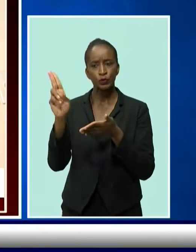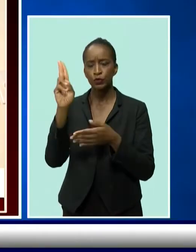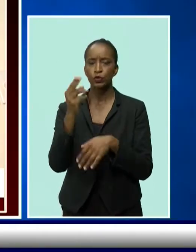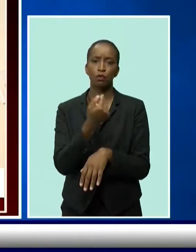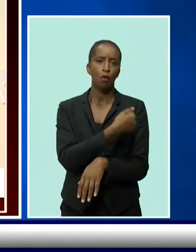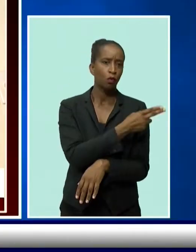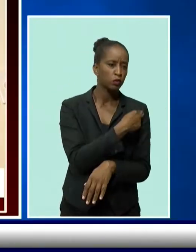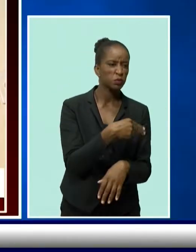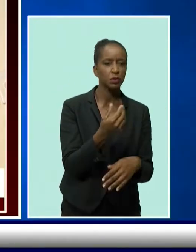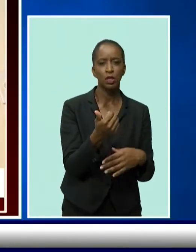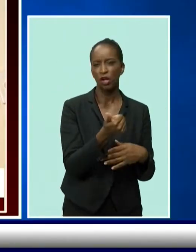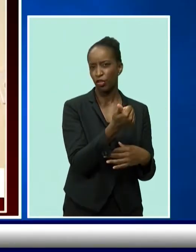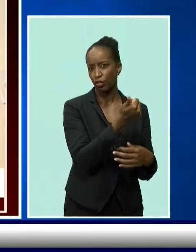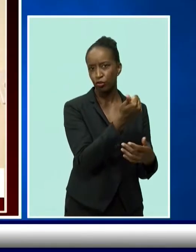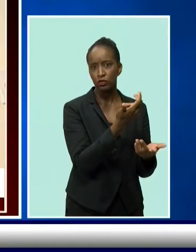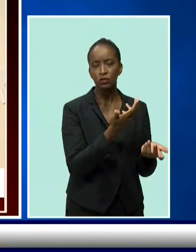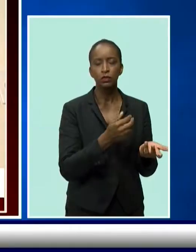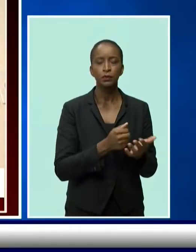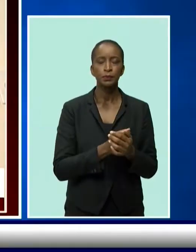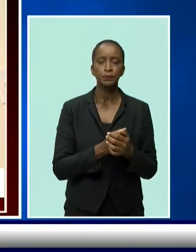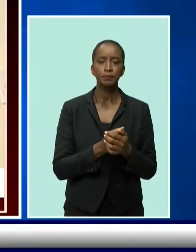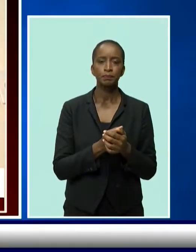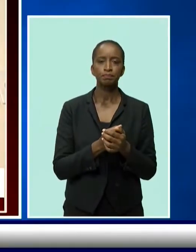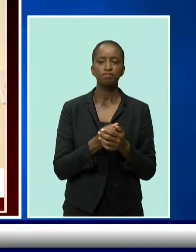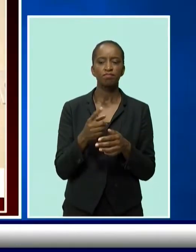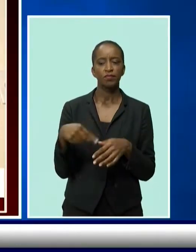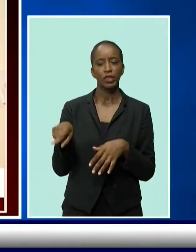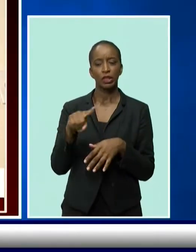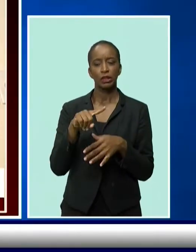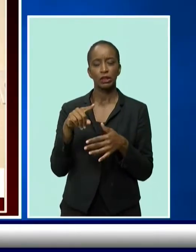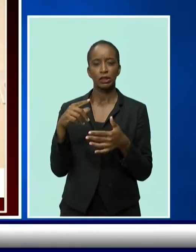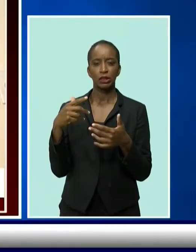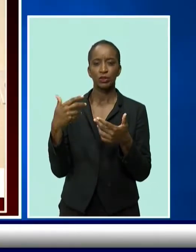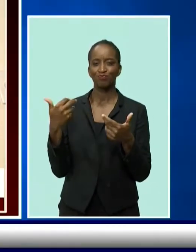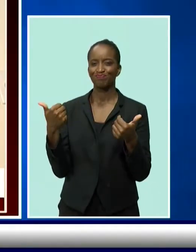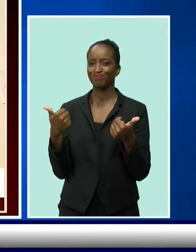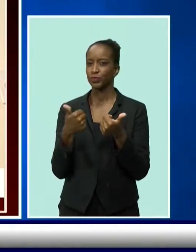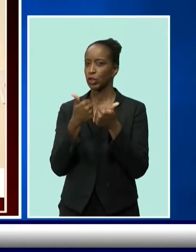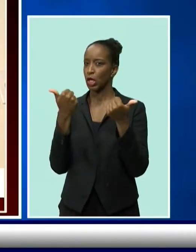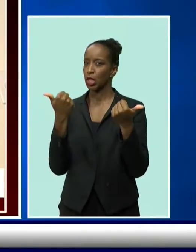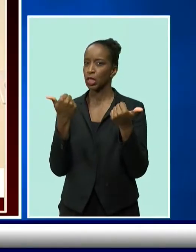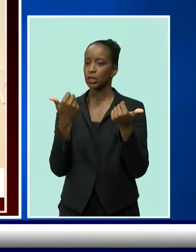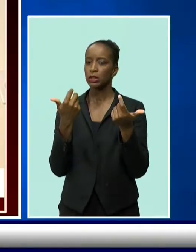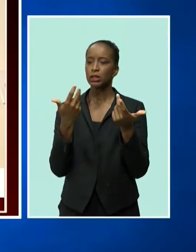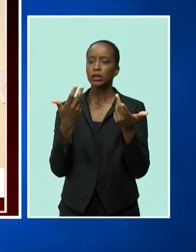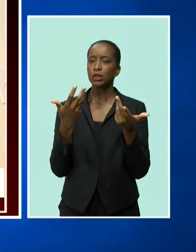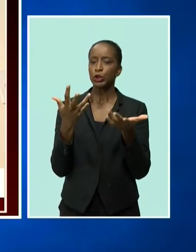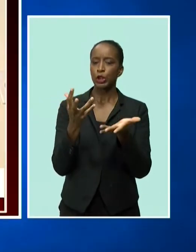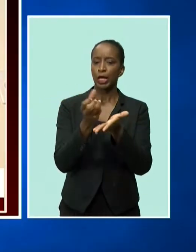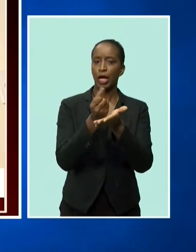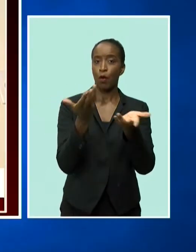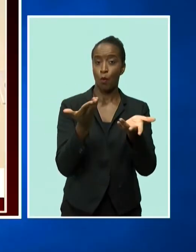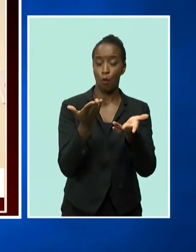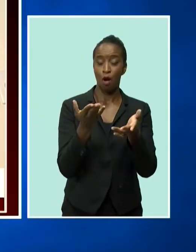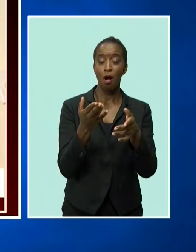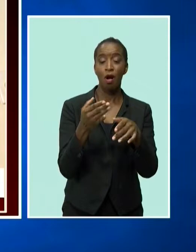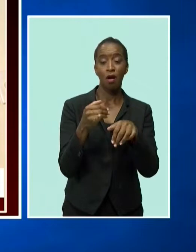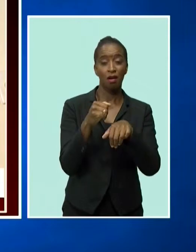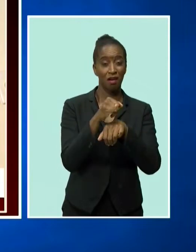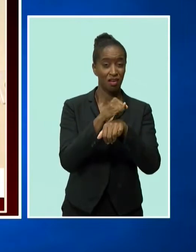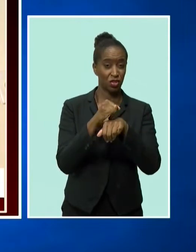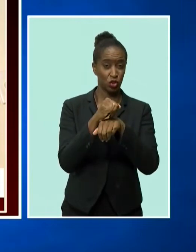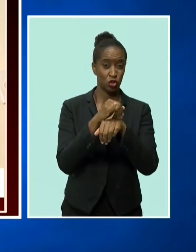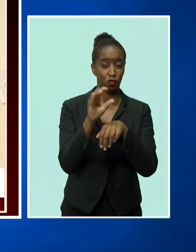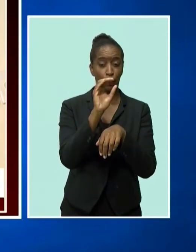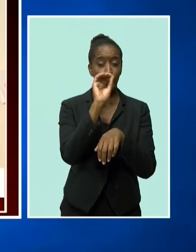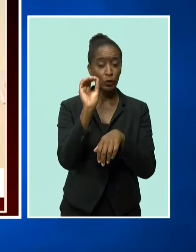etc., who are having challenges getting commercial insurance at reasonable rates, or even having some